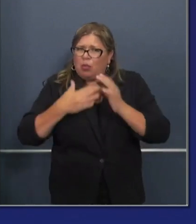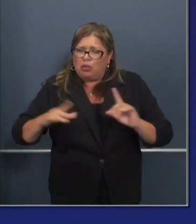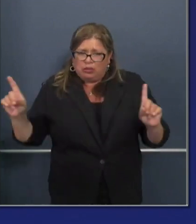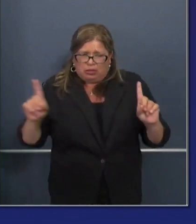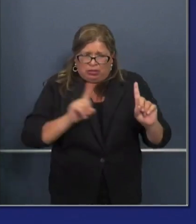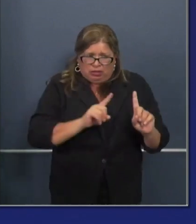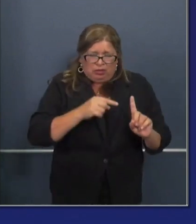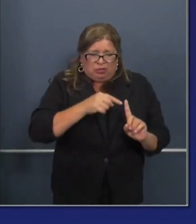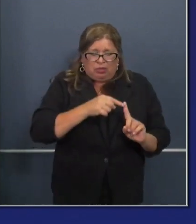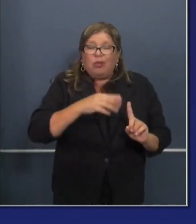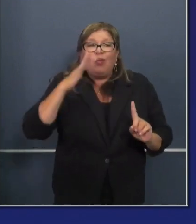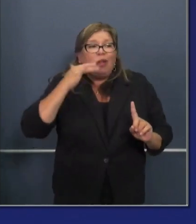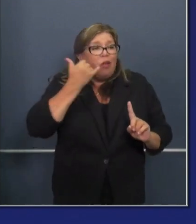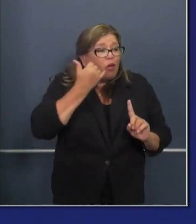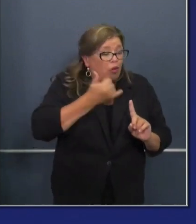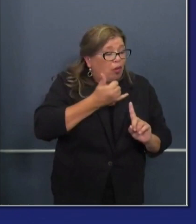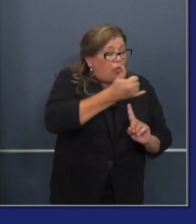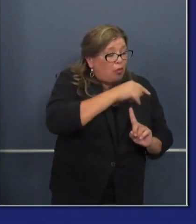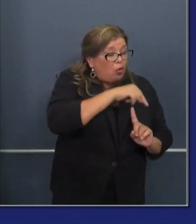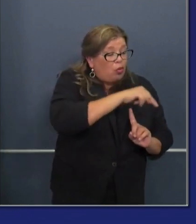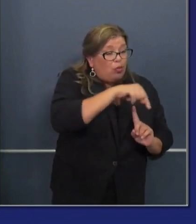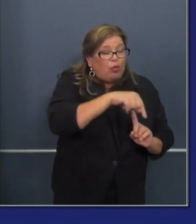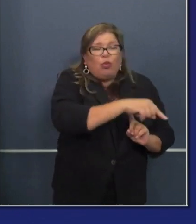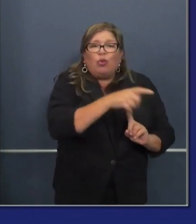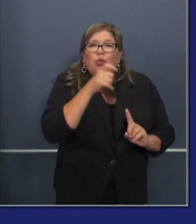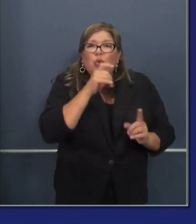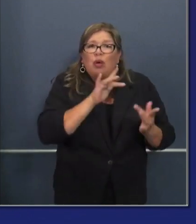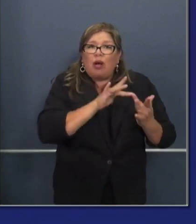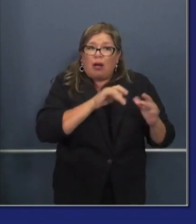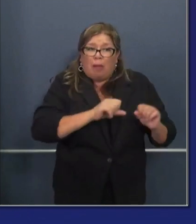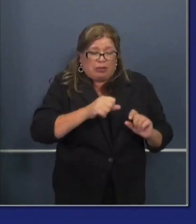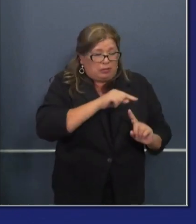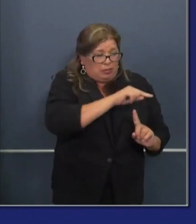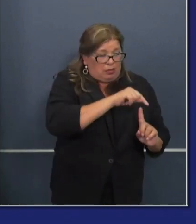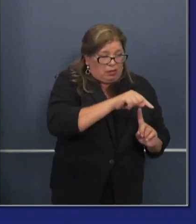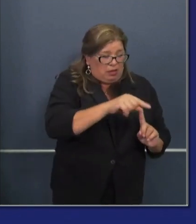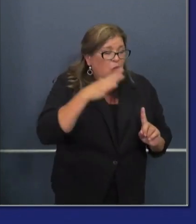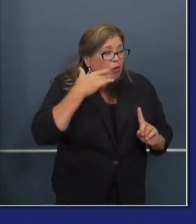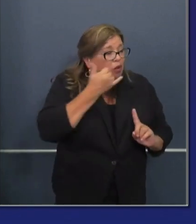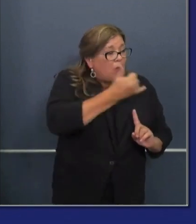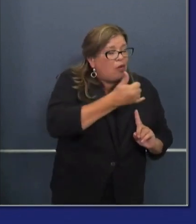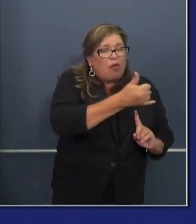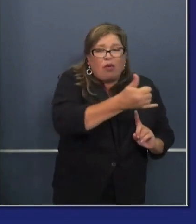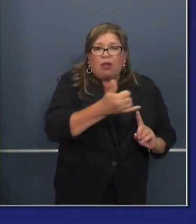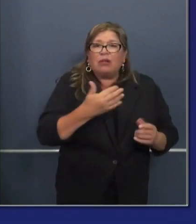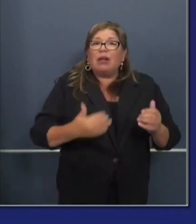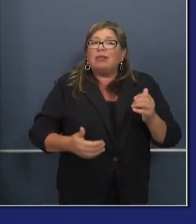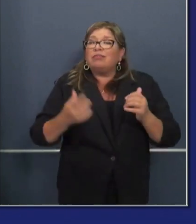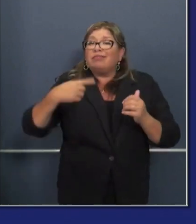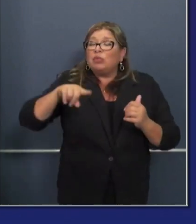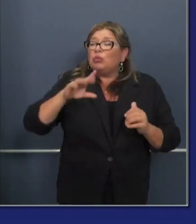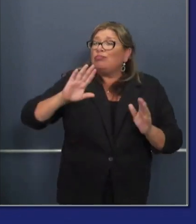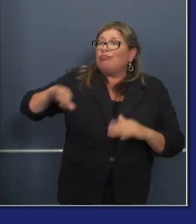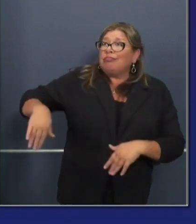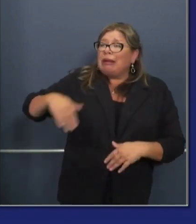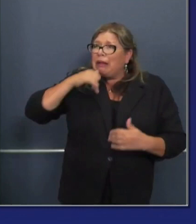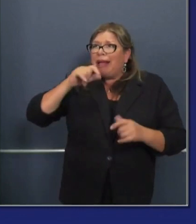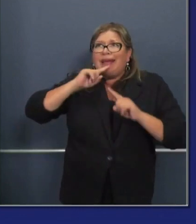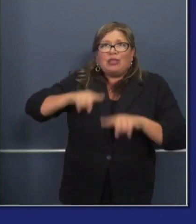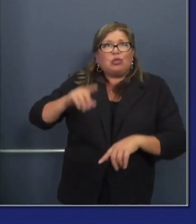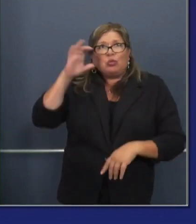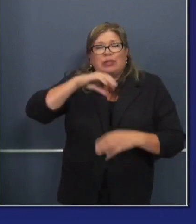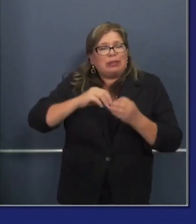should isolate as well. It's important that you answer that call. We will continue to deliver that message. And then I just want to